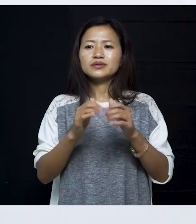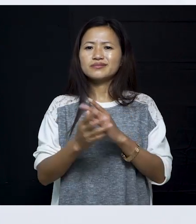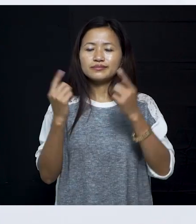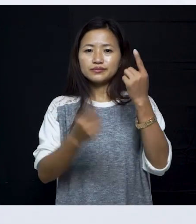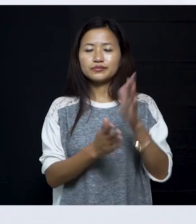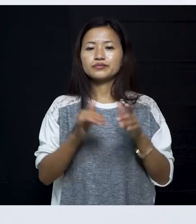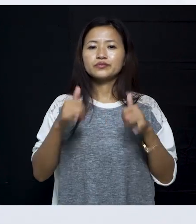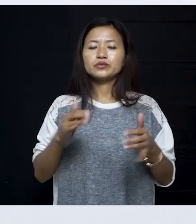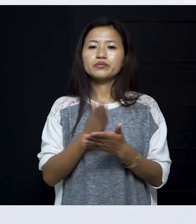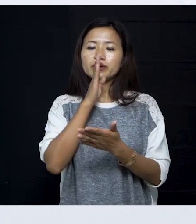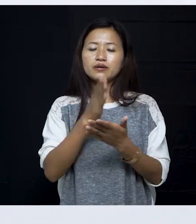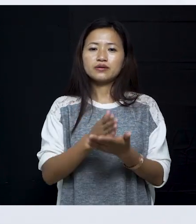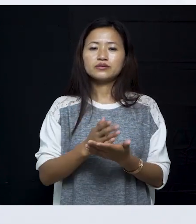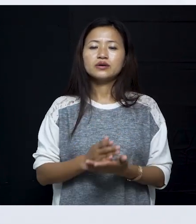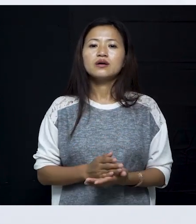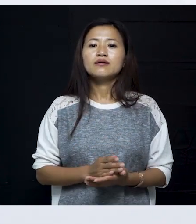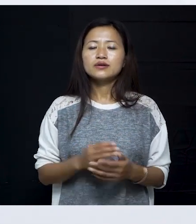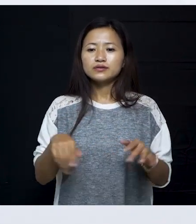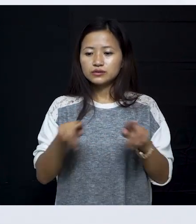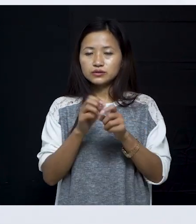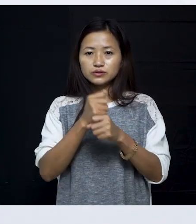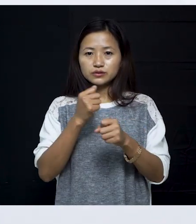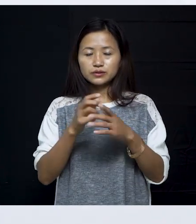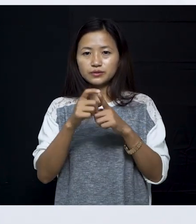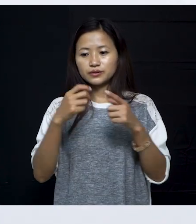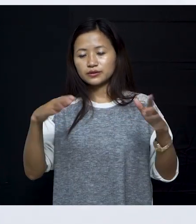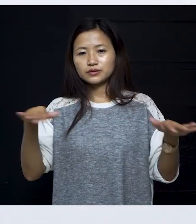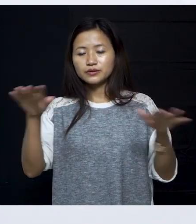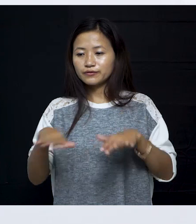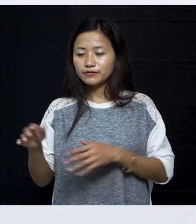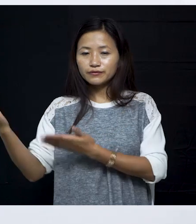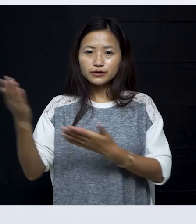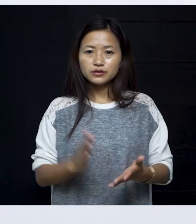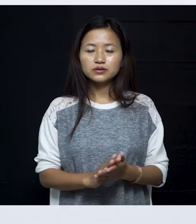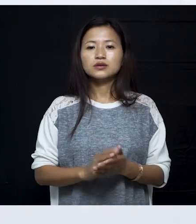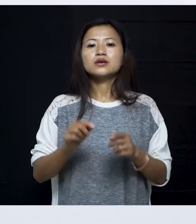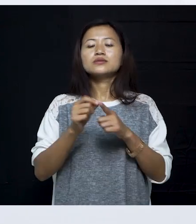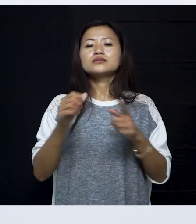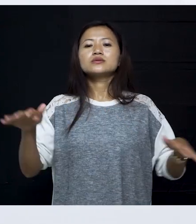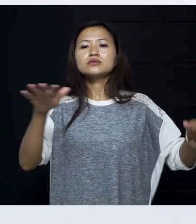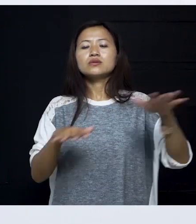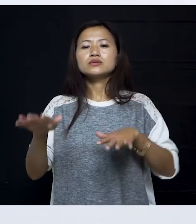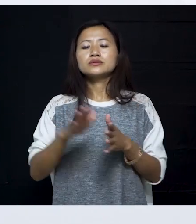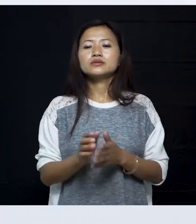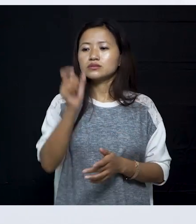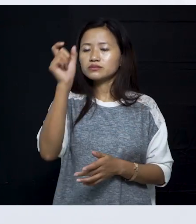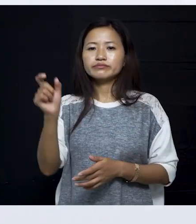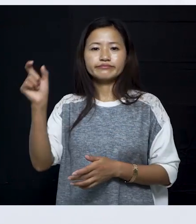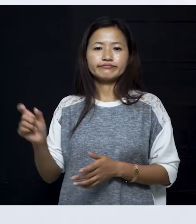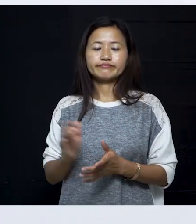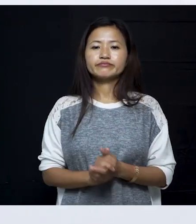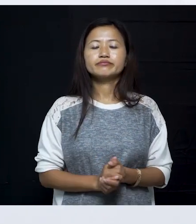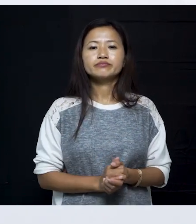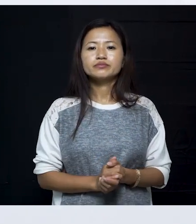play. On behalf of the dramatics club, prepare a poster inviting students to participate in the audition. Audition.